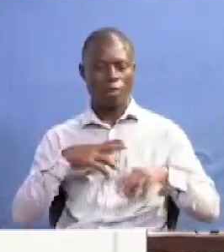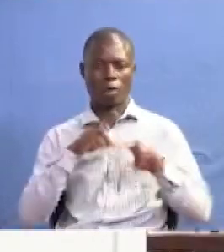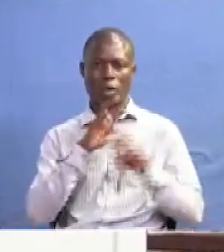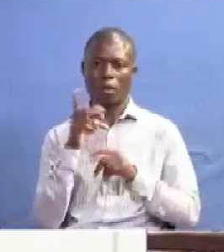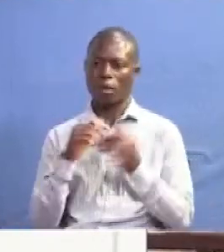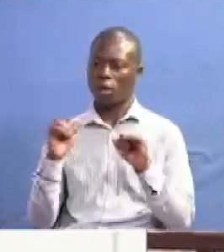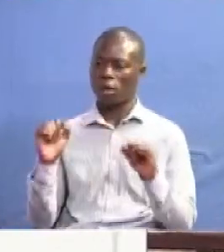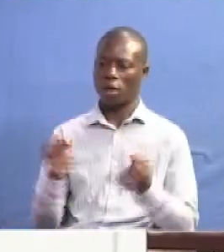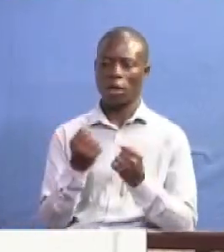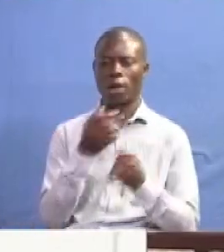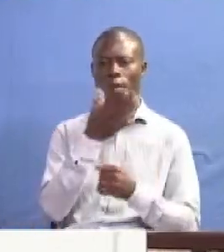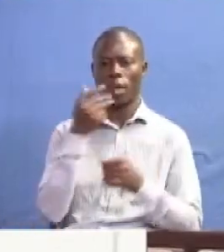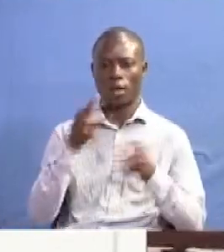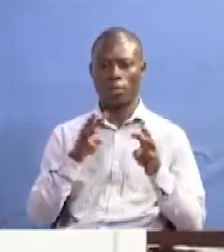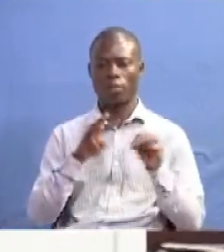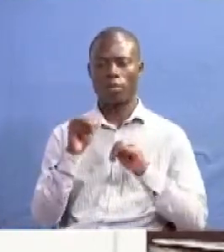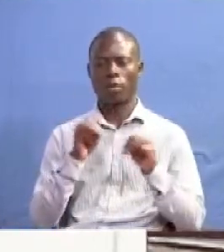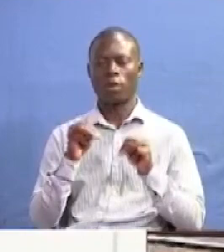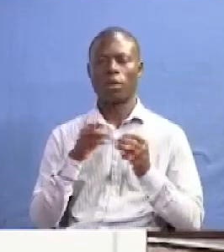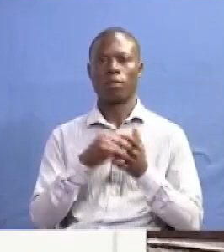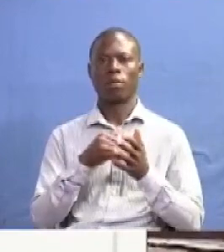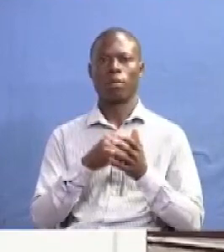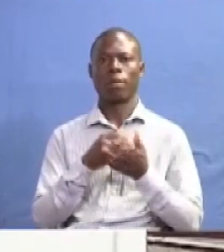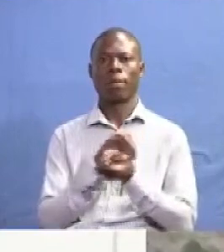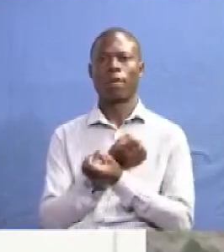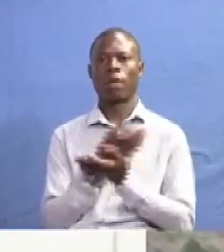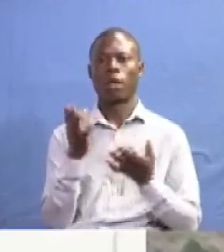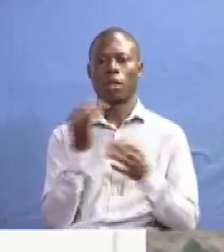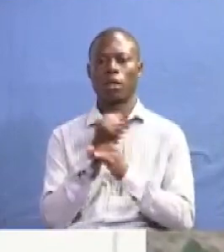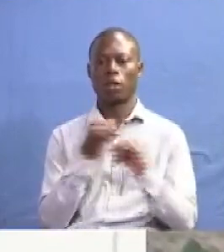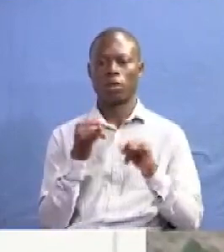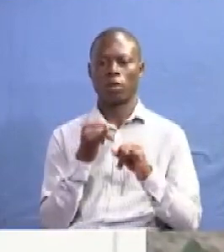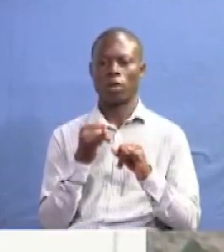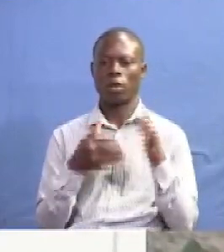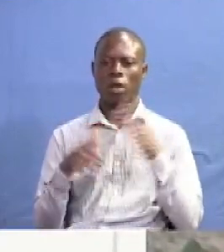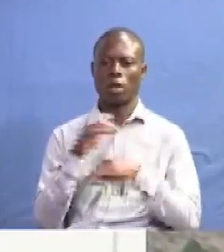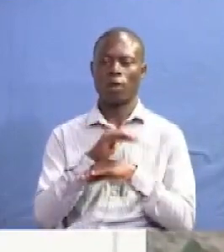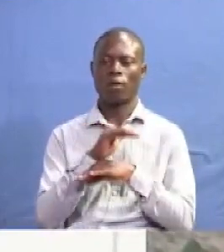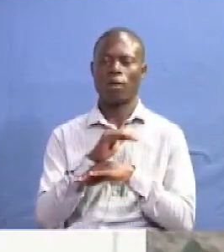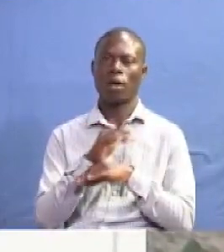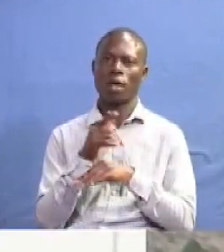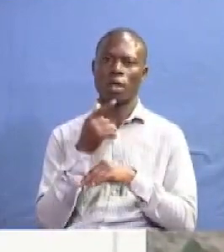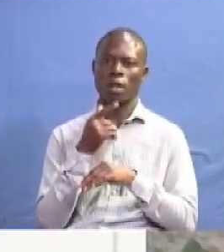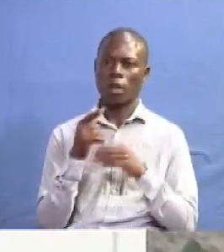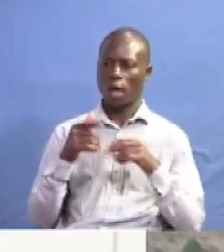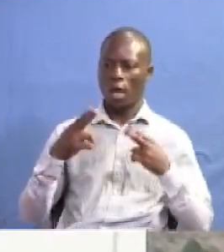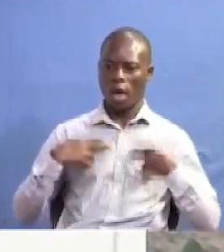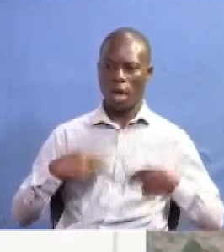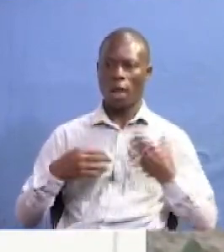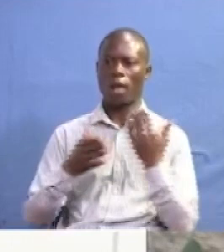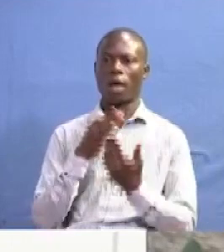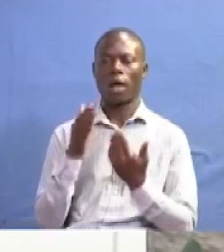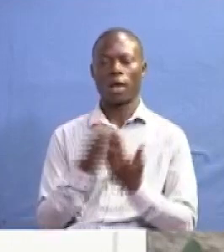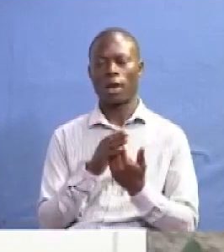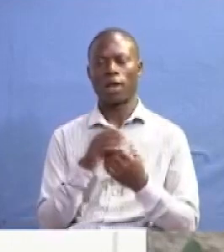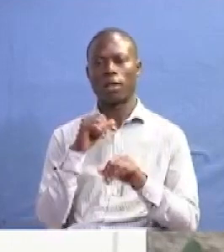the cure, and a better way to manage it. Many insurance covers, or I would say just the healthcare system in Kenya generally